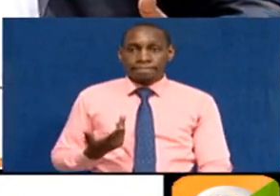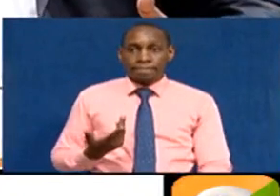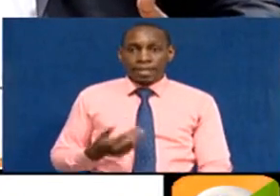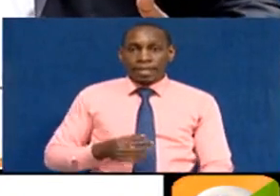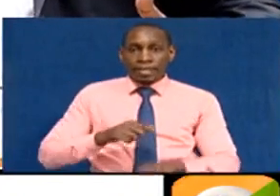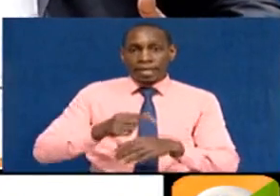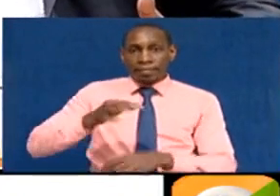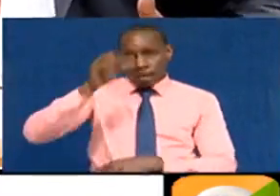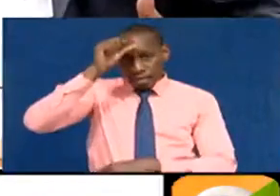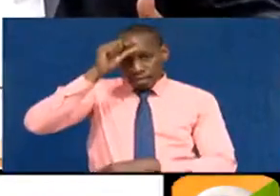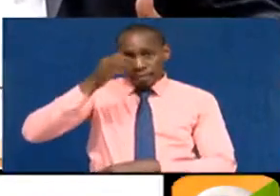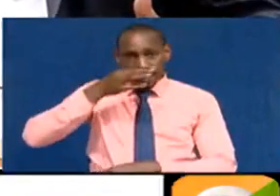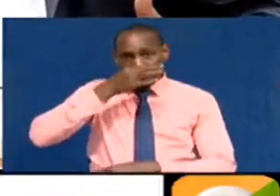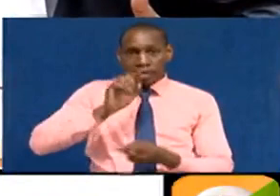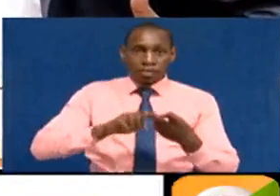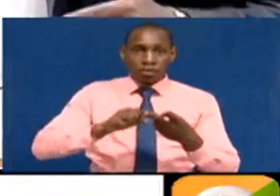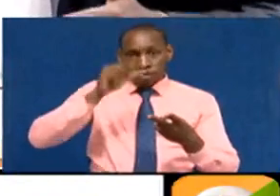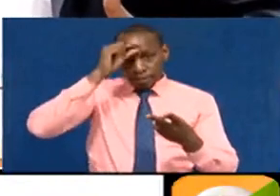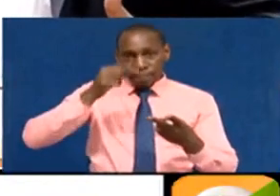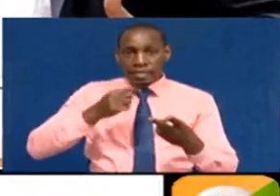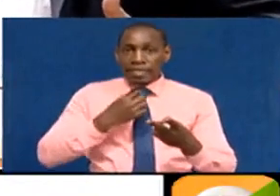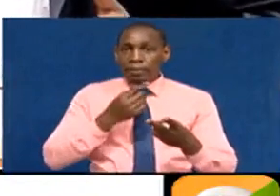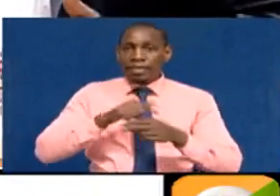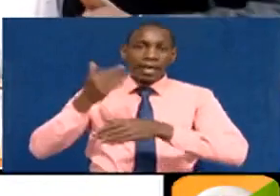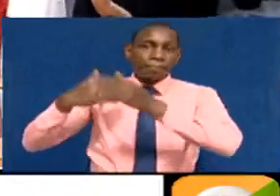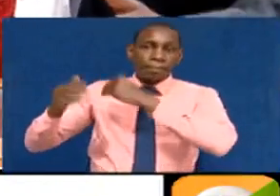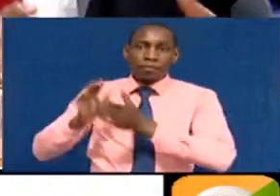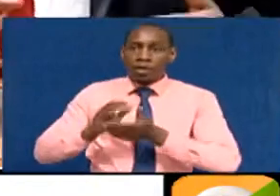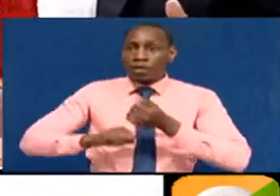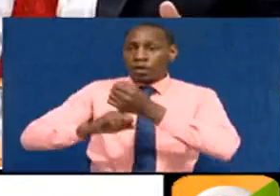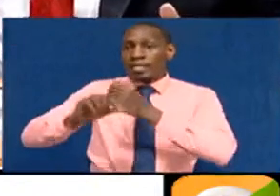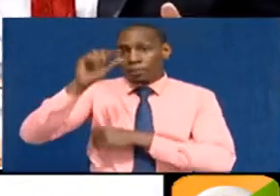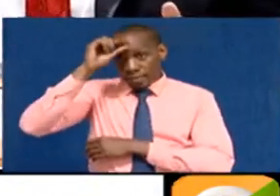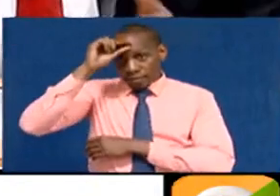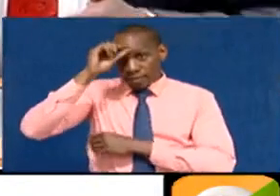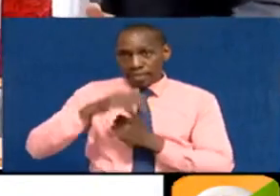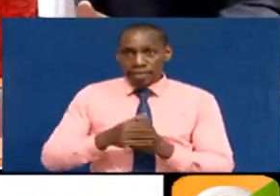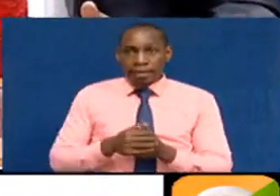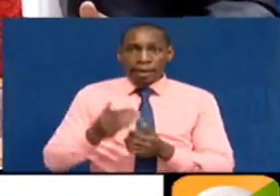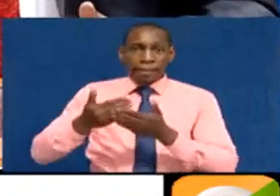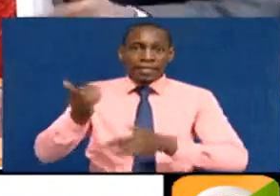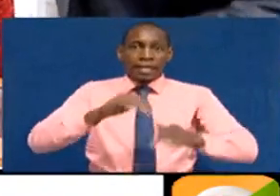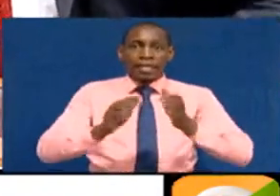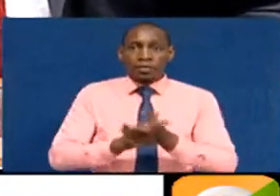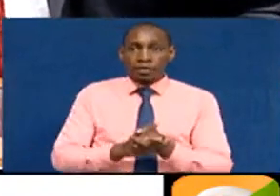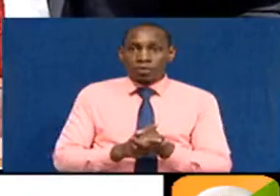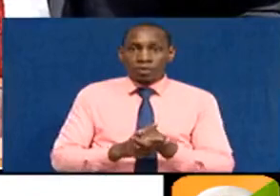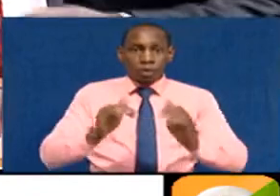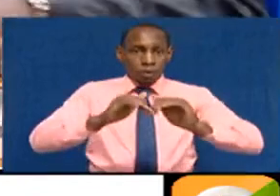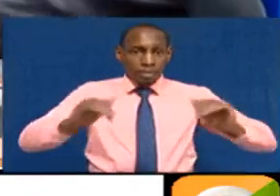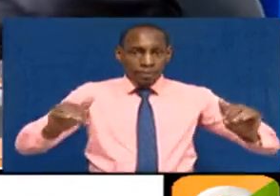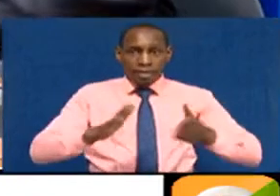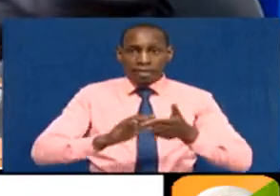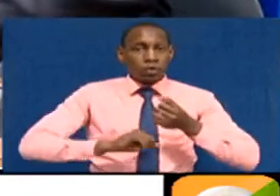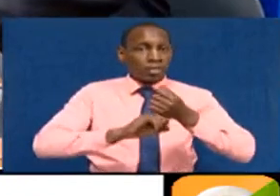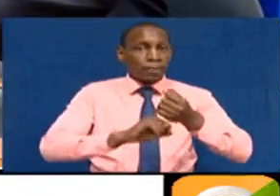in Kibaki government or Moi government, because that time we supported the government. Last election, we were divided.